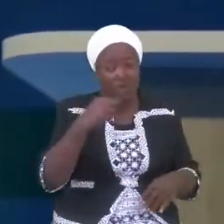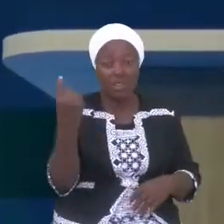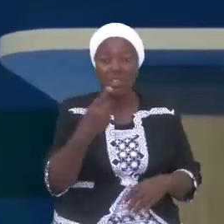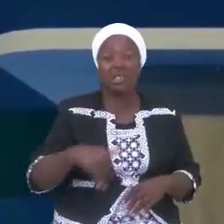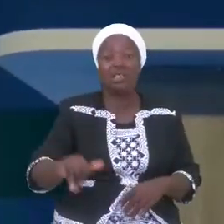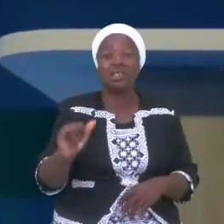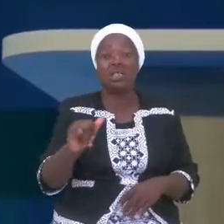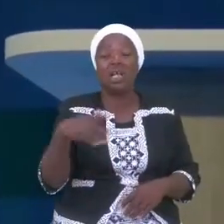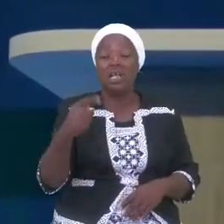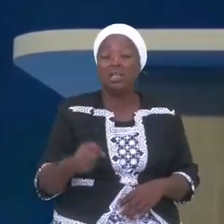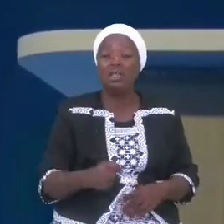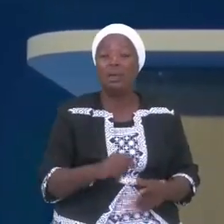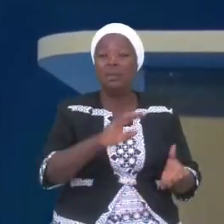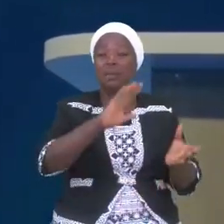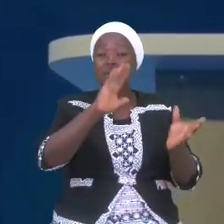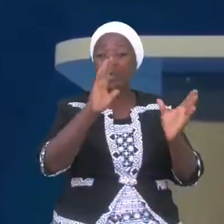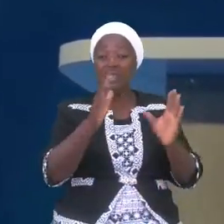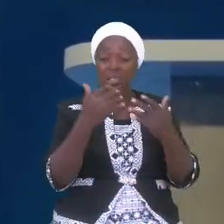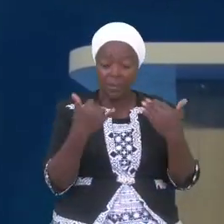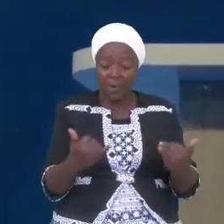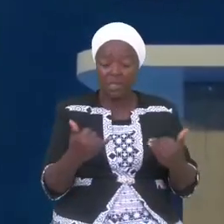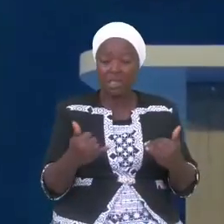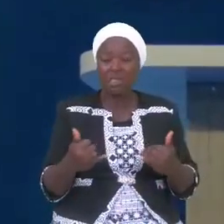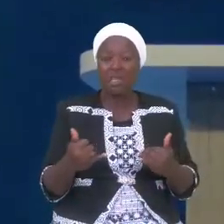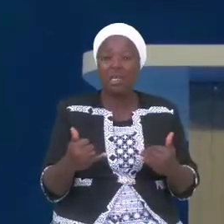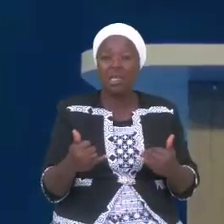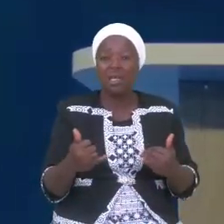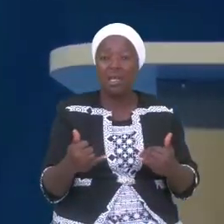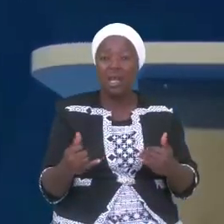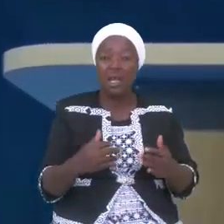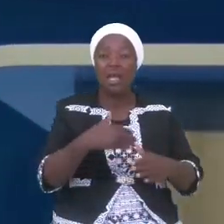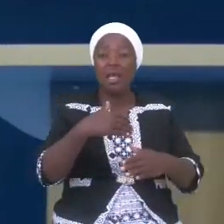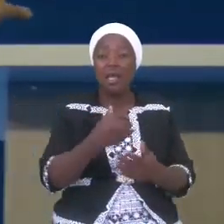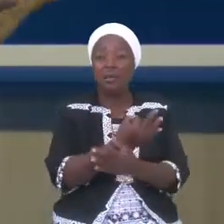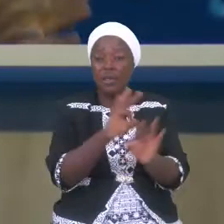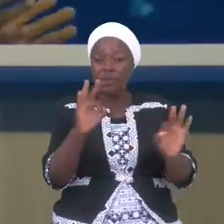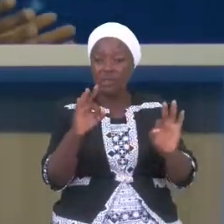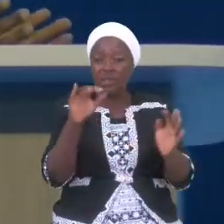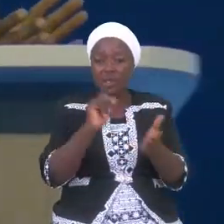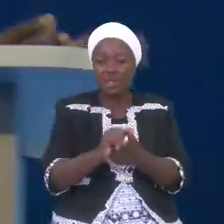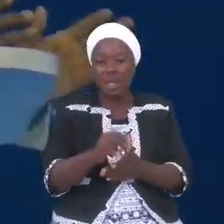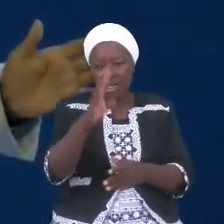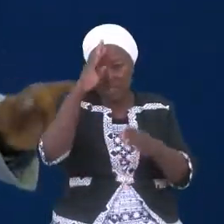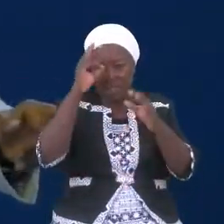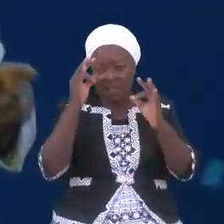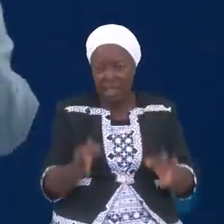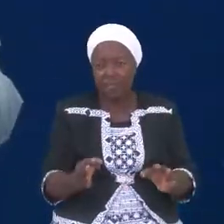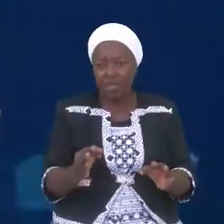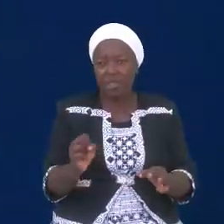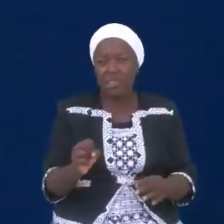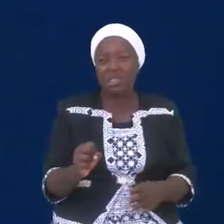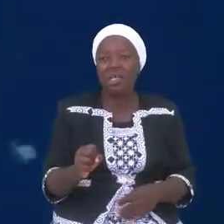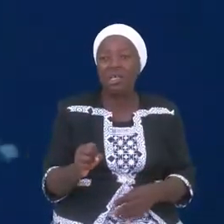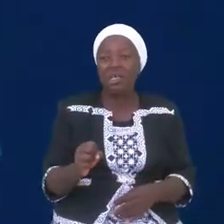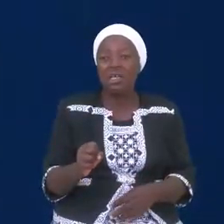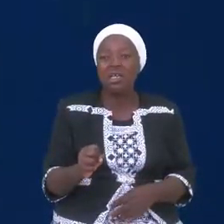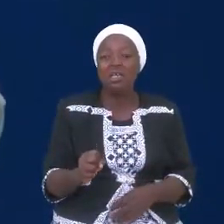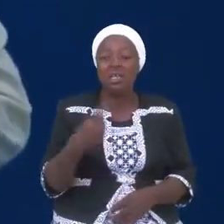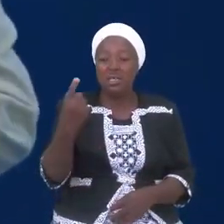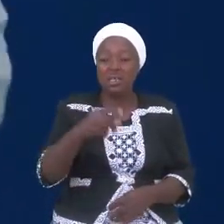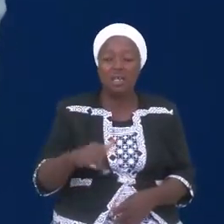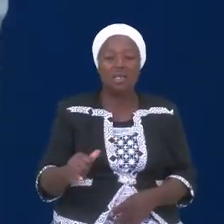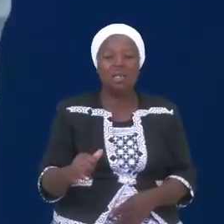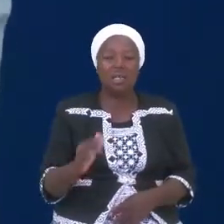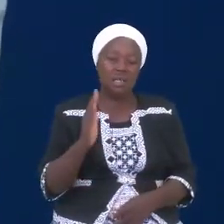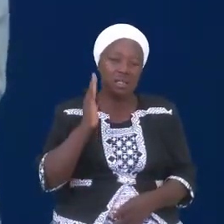The present emancipation that determines eternal destiny. Look at